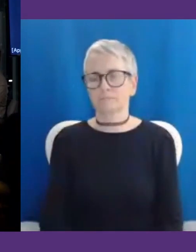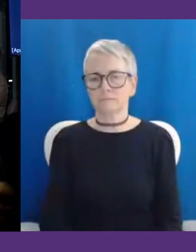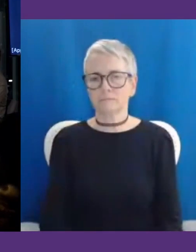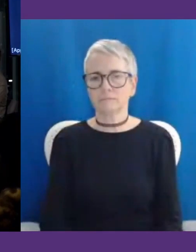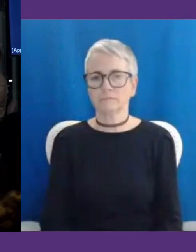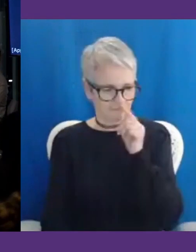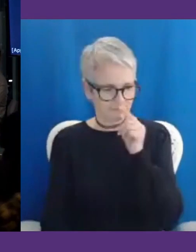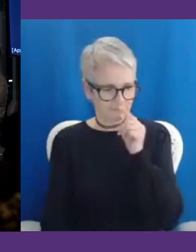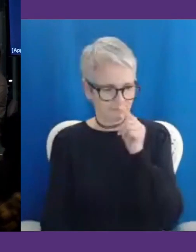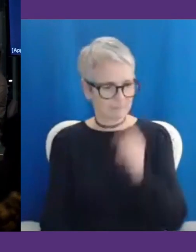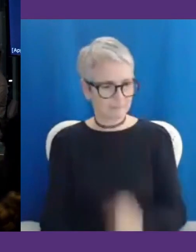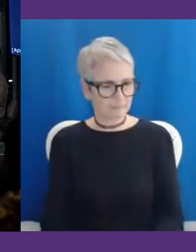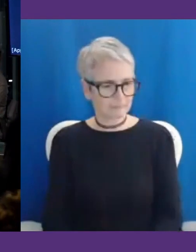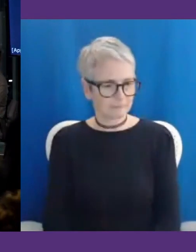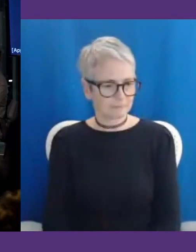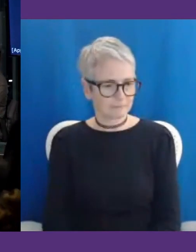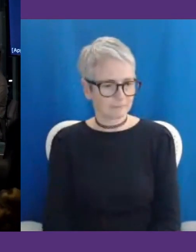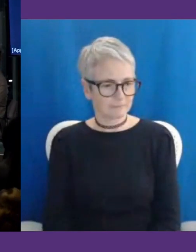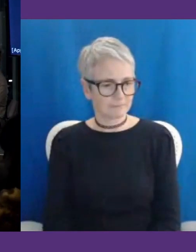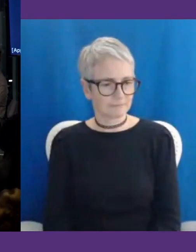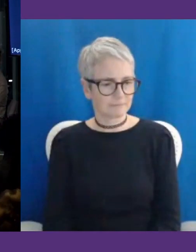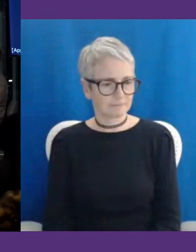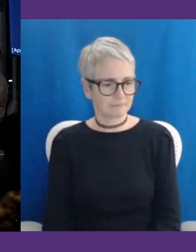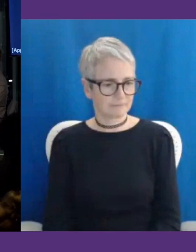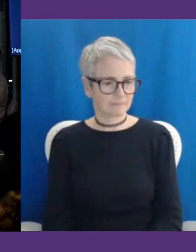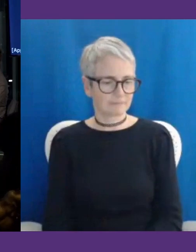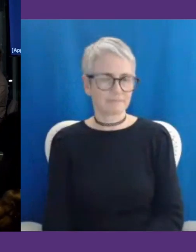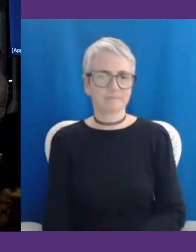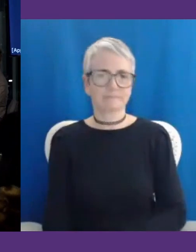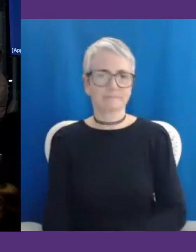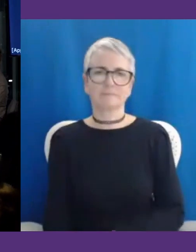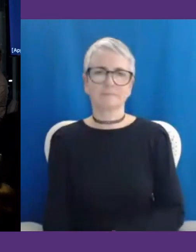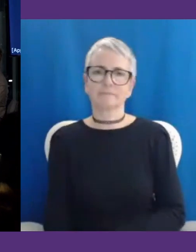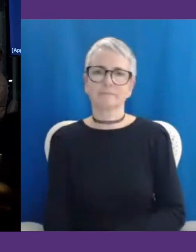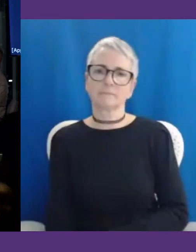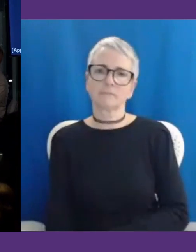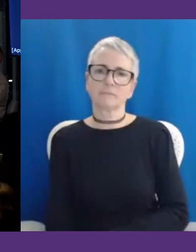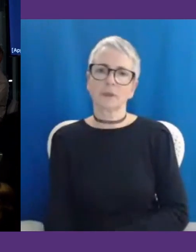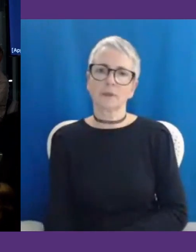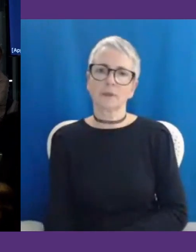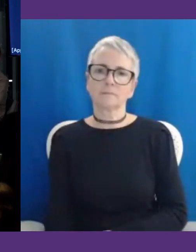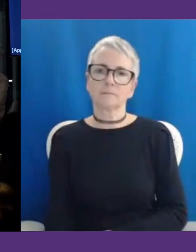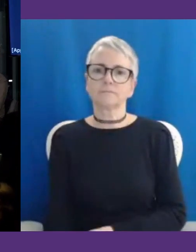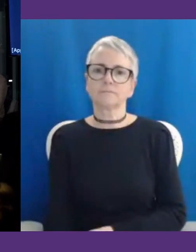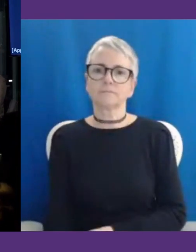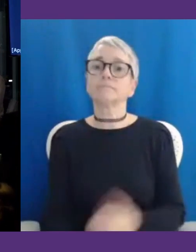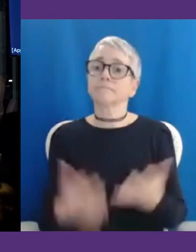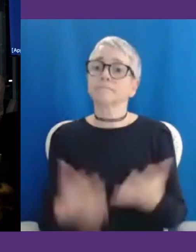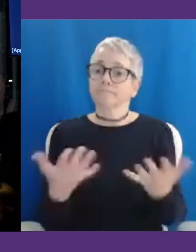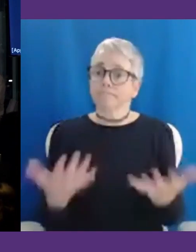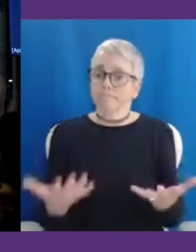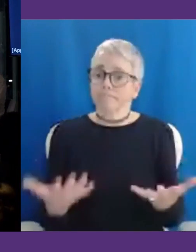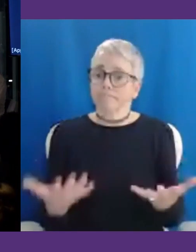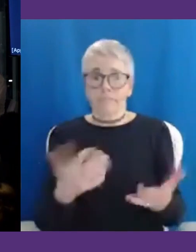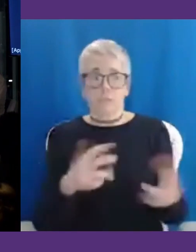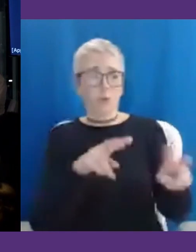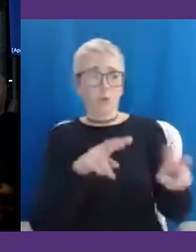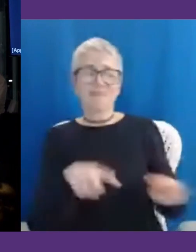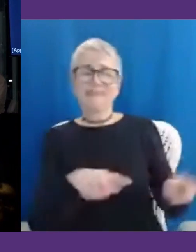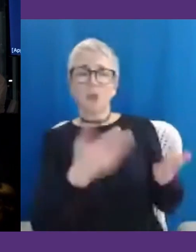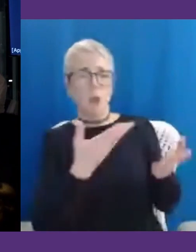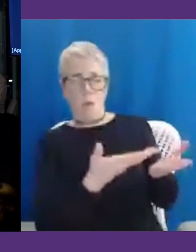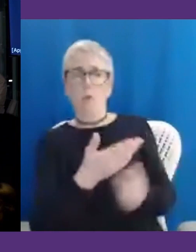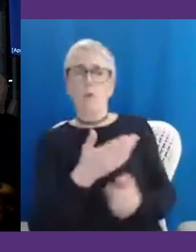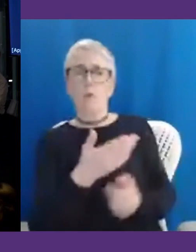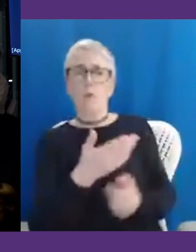So we're going to play a video recording of the conversation with Francesca now, and we are running a